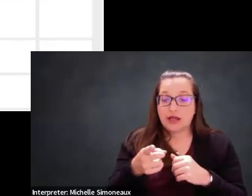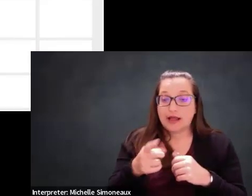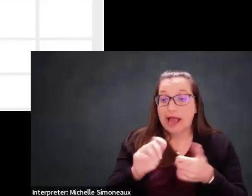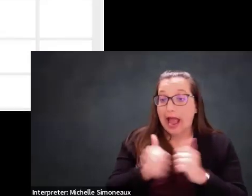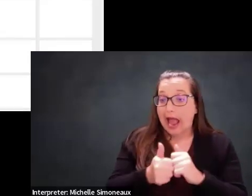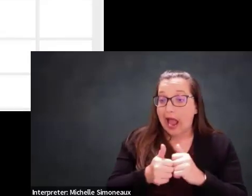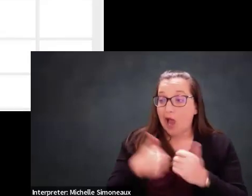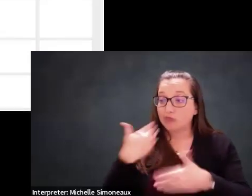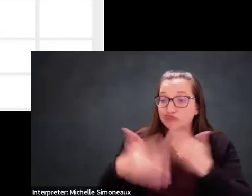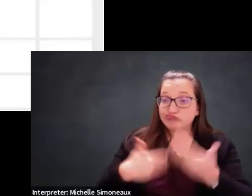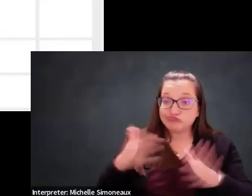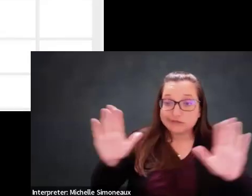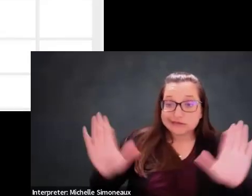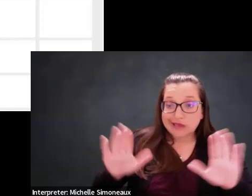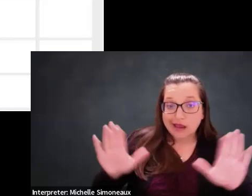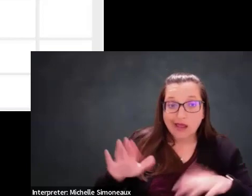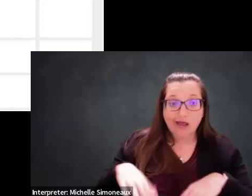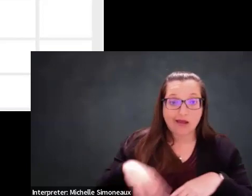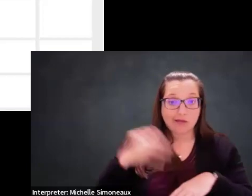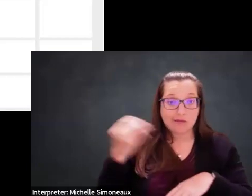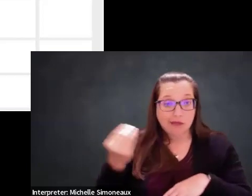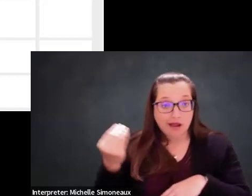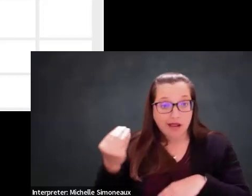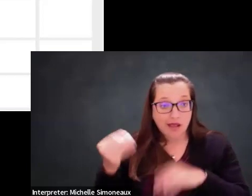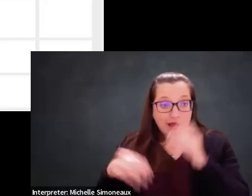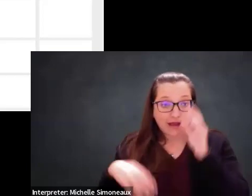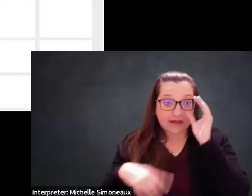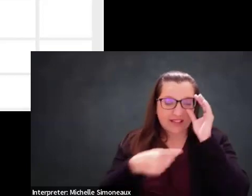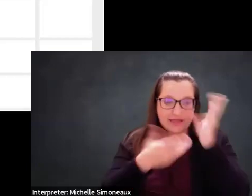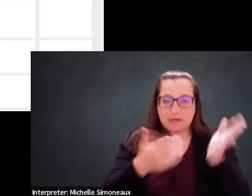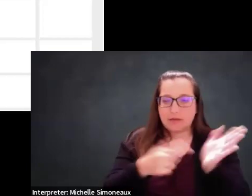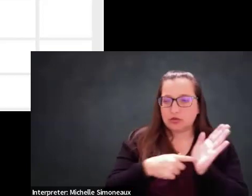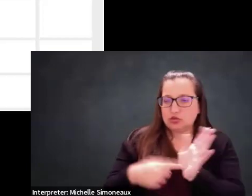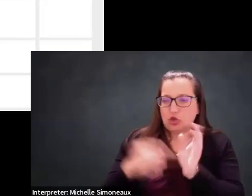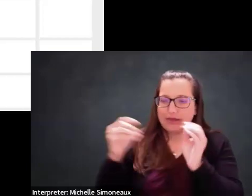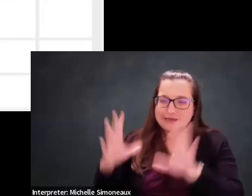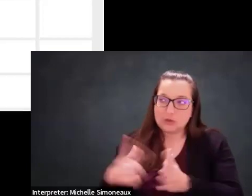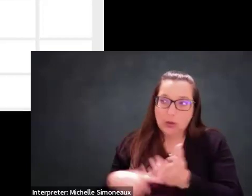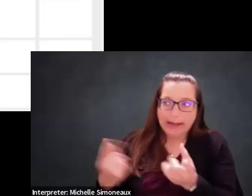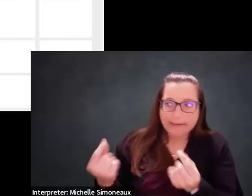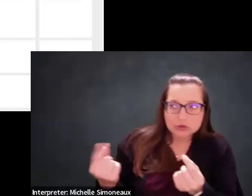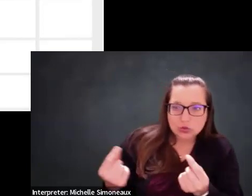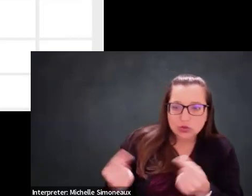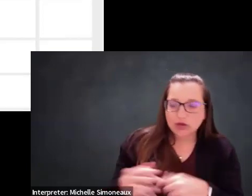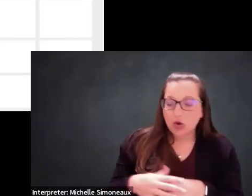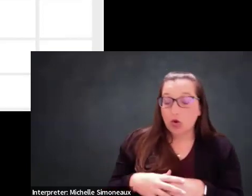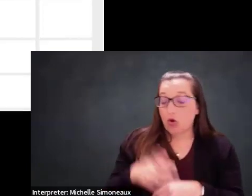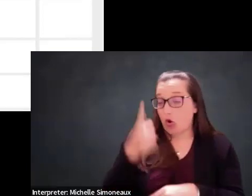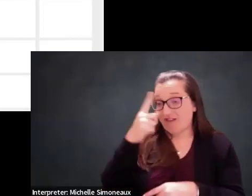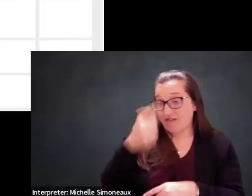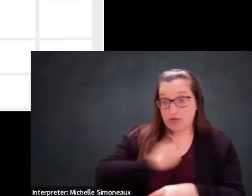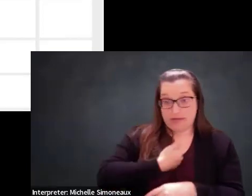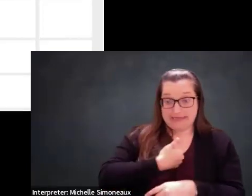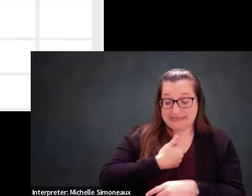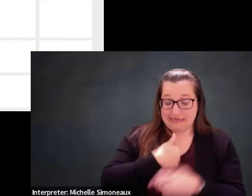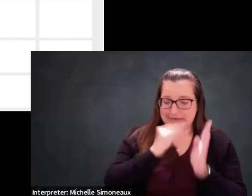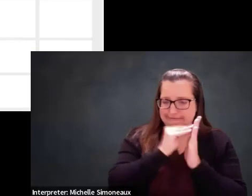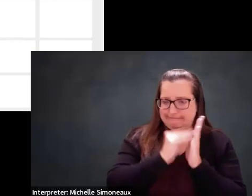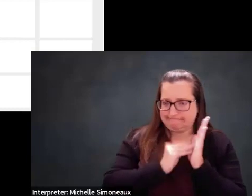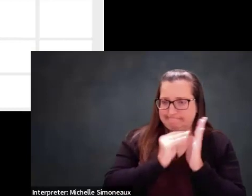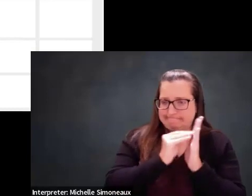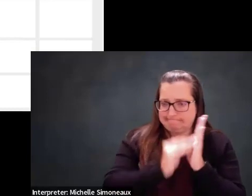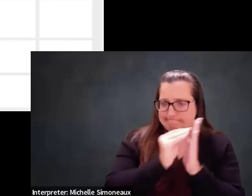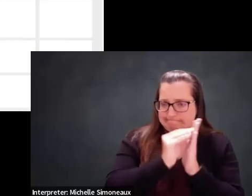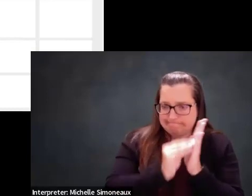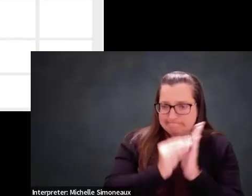log, it can be something that you're using to show the teachers of what you're doing, or just keeping track for yourself. But I do use this a lot with parents and just